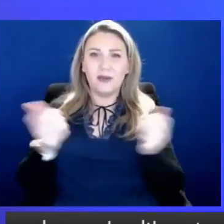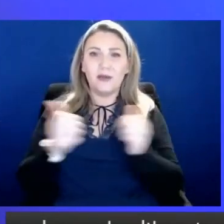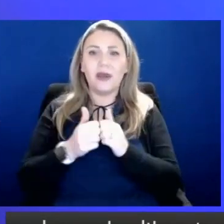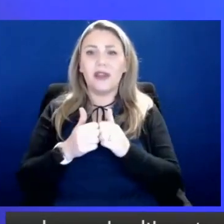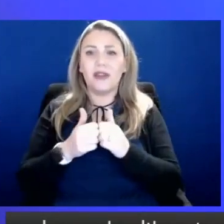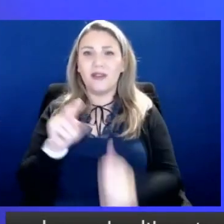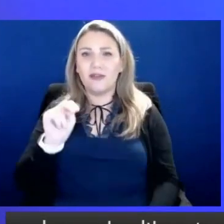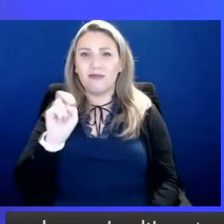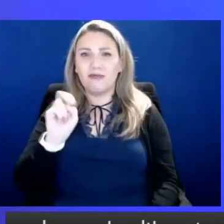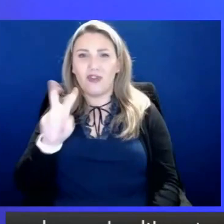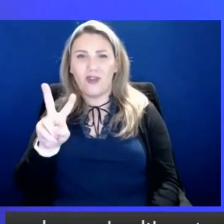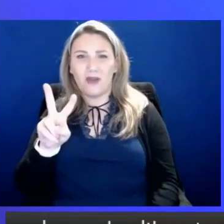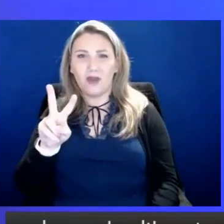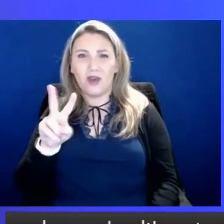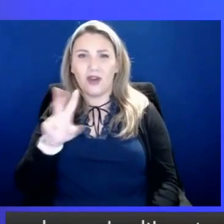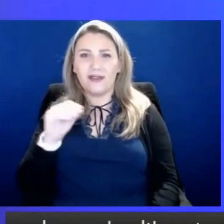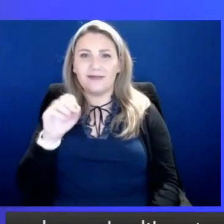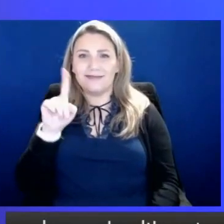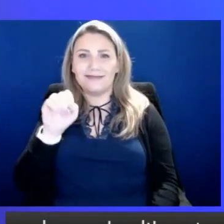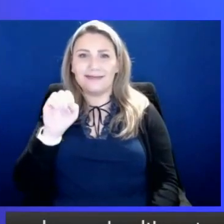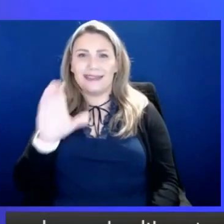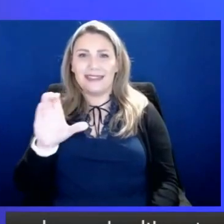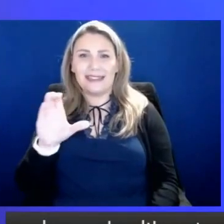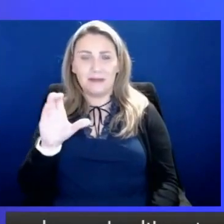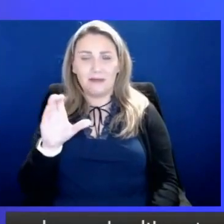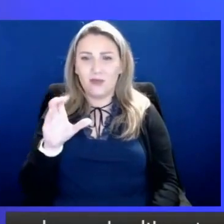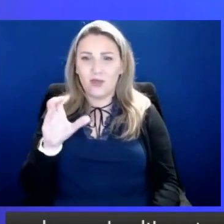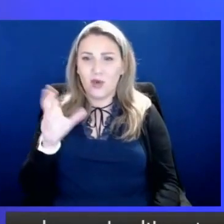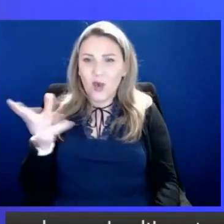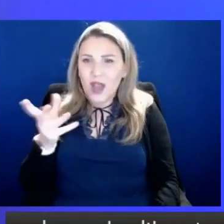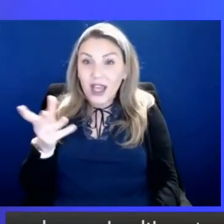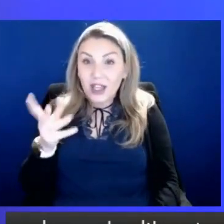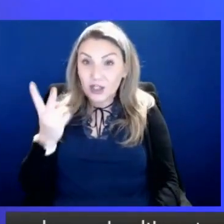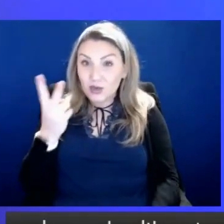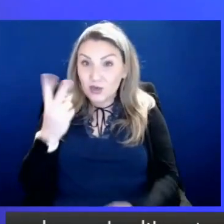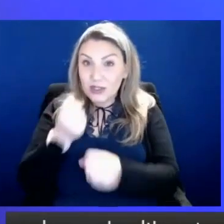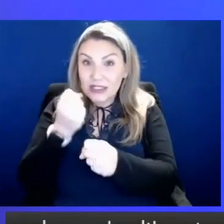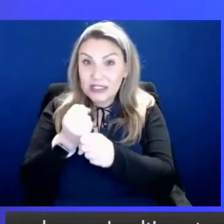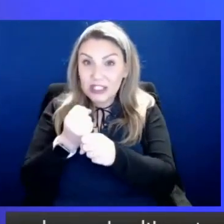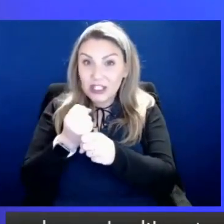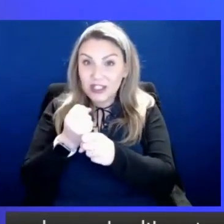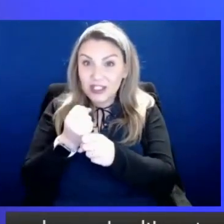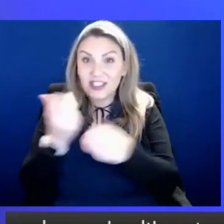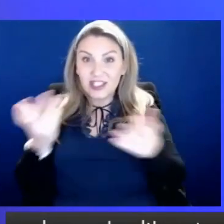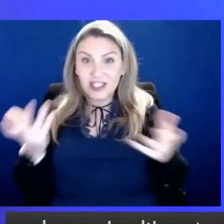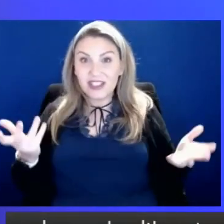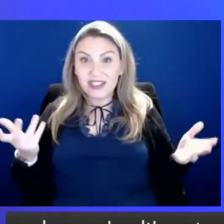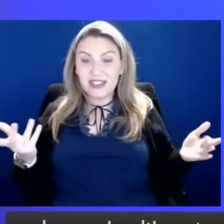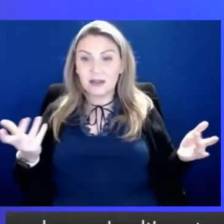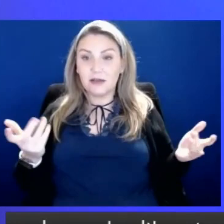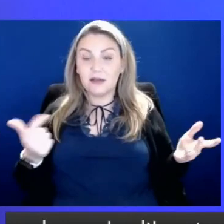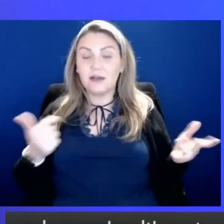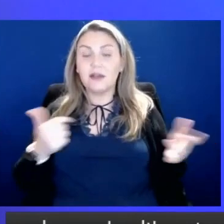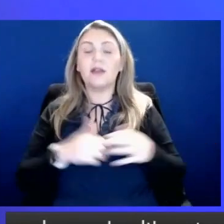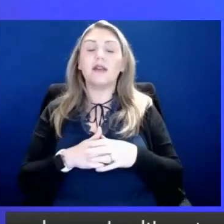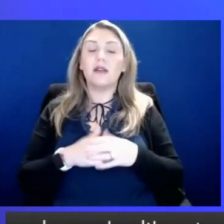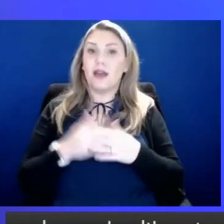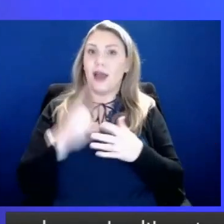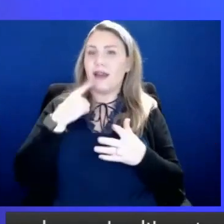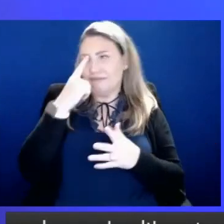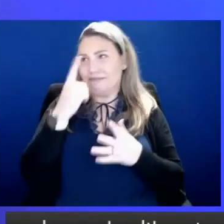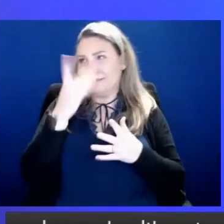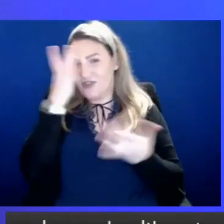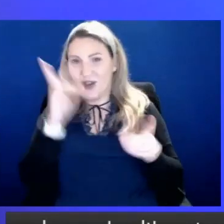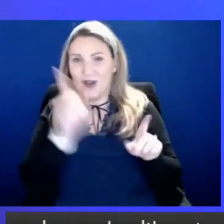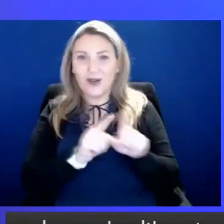and December coming up on, what would that be, 2 years? See, I'm losing it too, but a little bit. So, thinking about that, we're